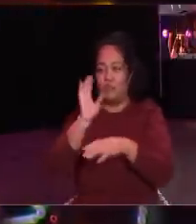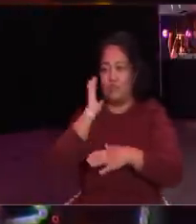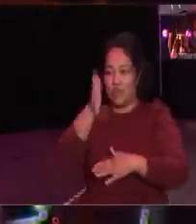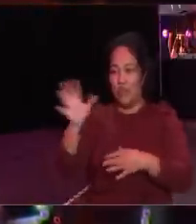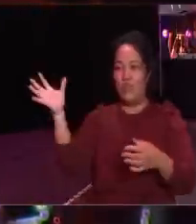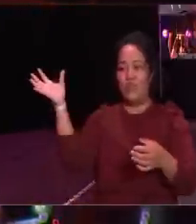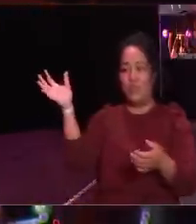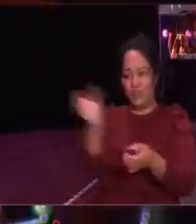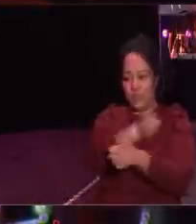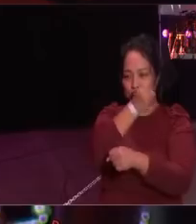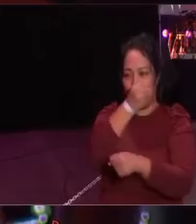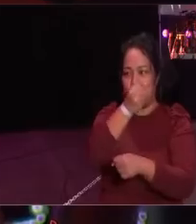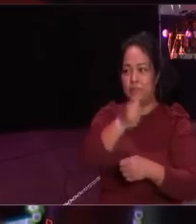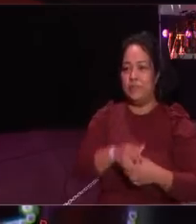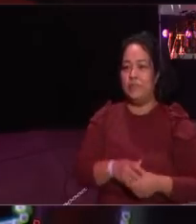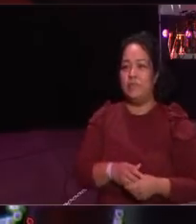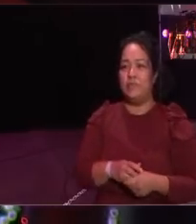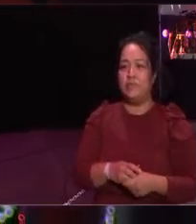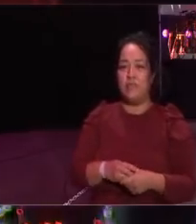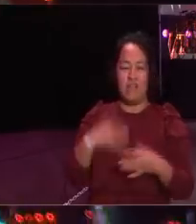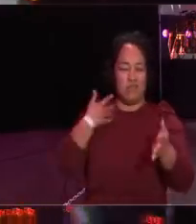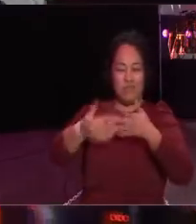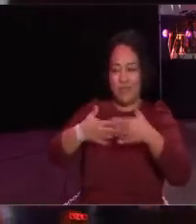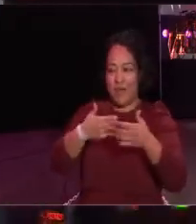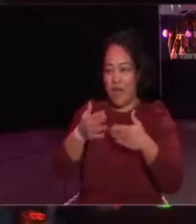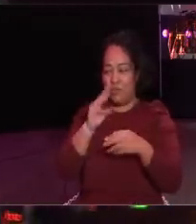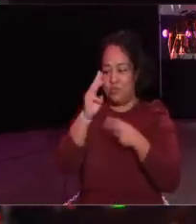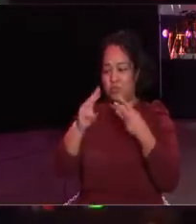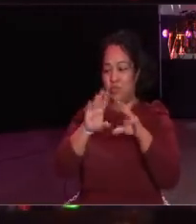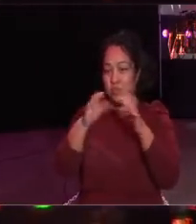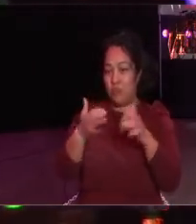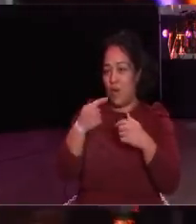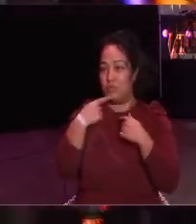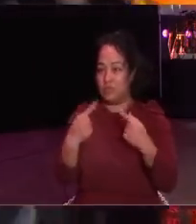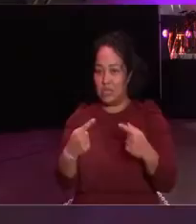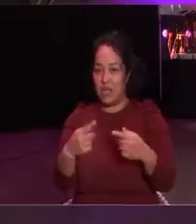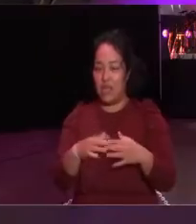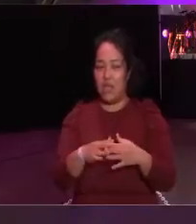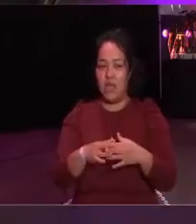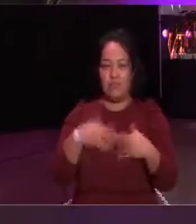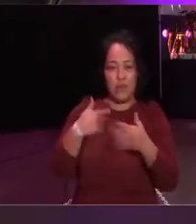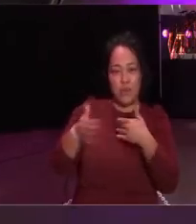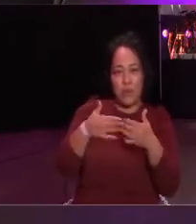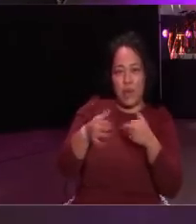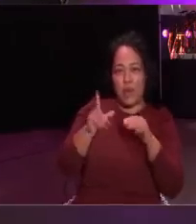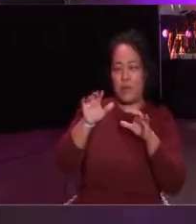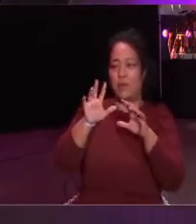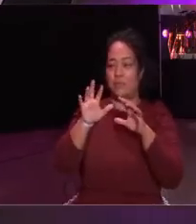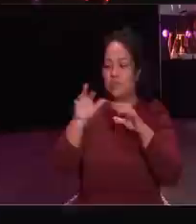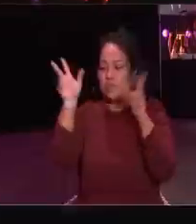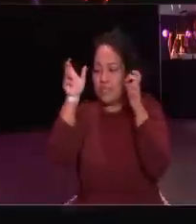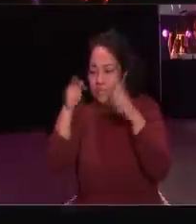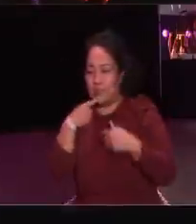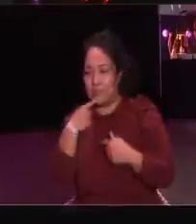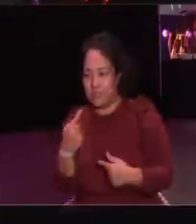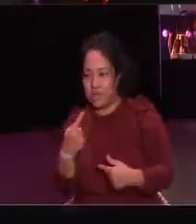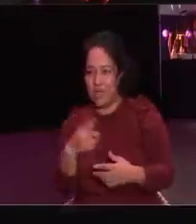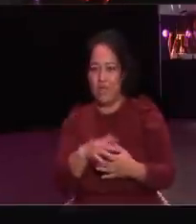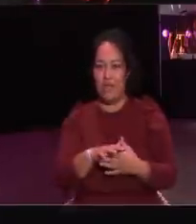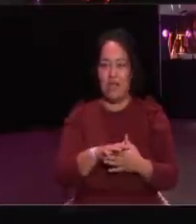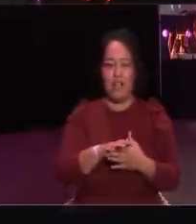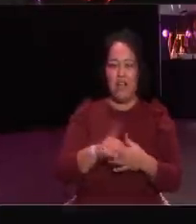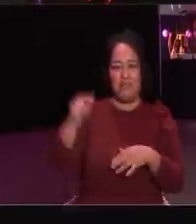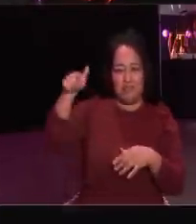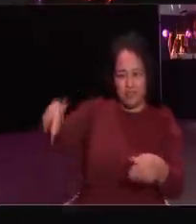win. No importa lo que diga el mundo. It doesn't matter what no the world importa says. Lo que diga el diablo it doesn't mismo. Matter what the devil himself says.